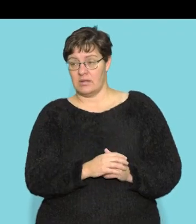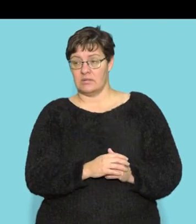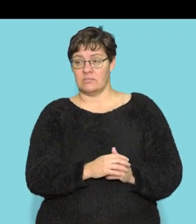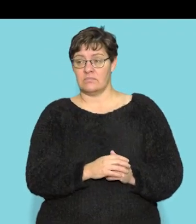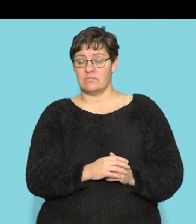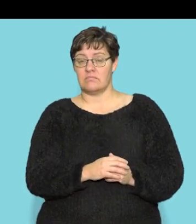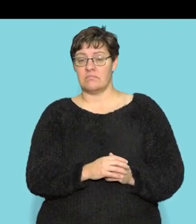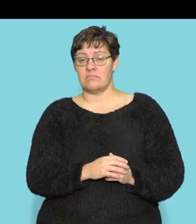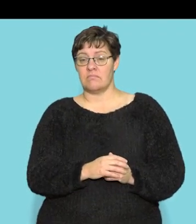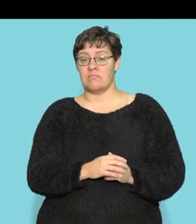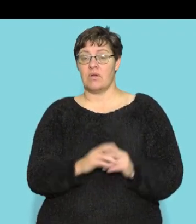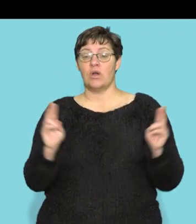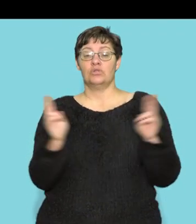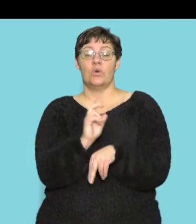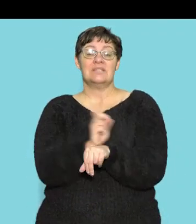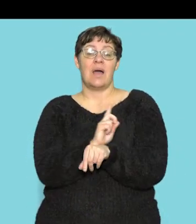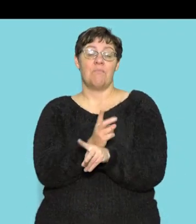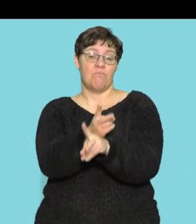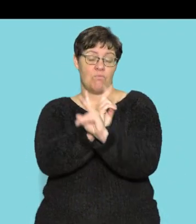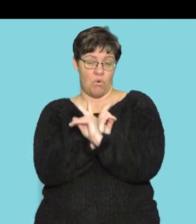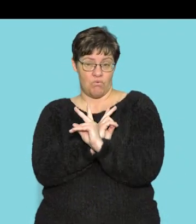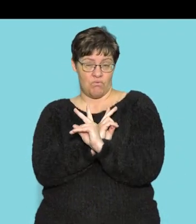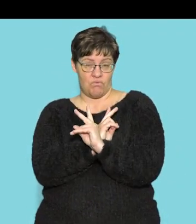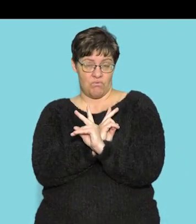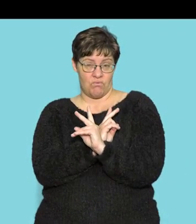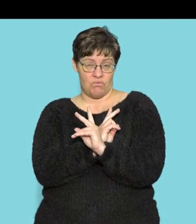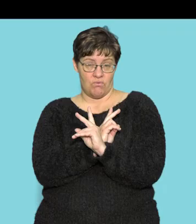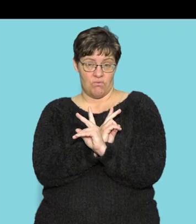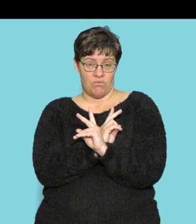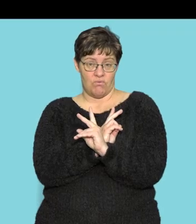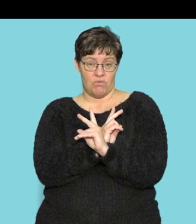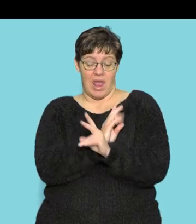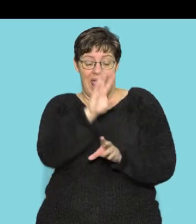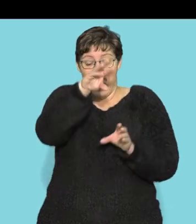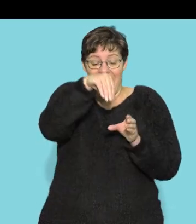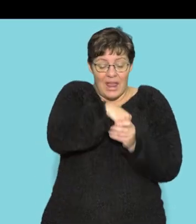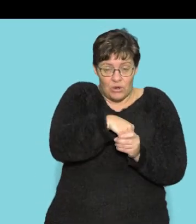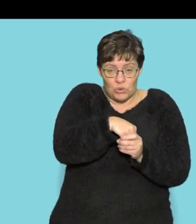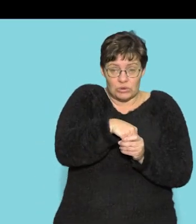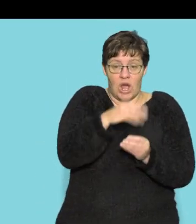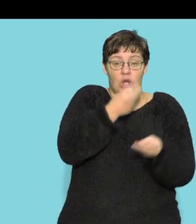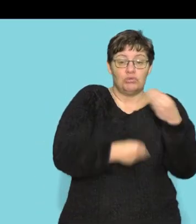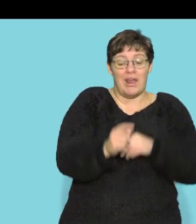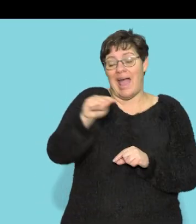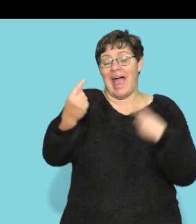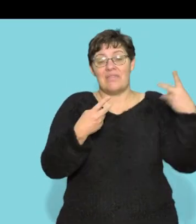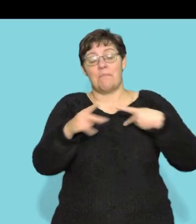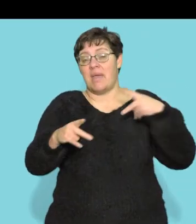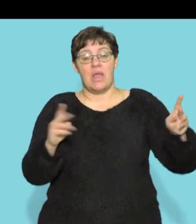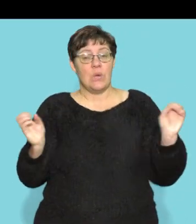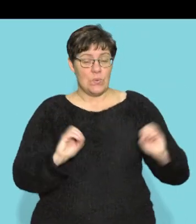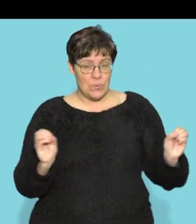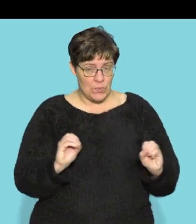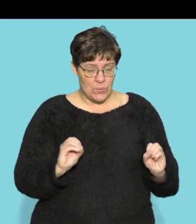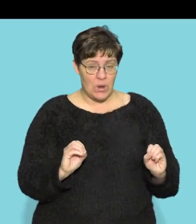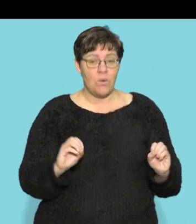if your short-term loan was not included in your trade and other payables, then it